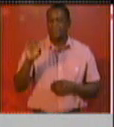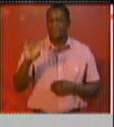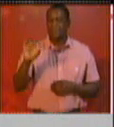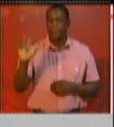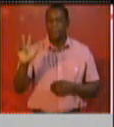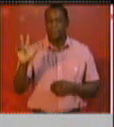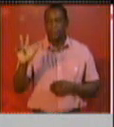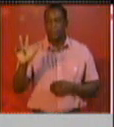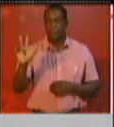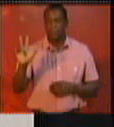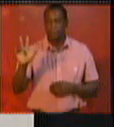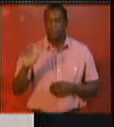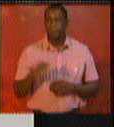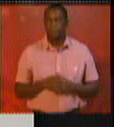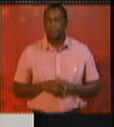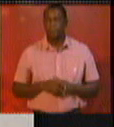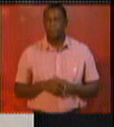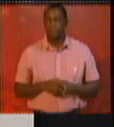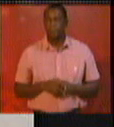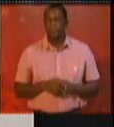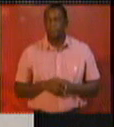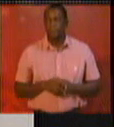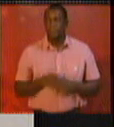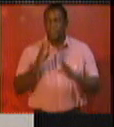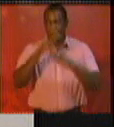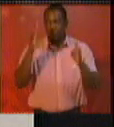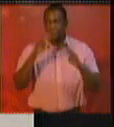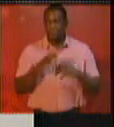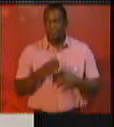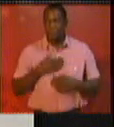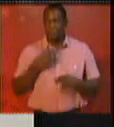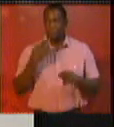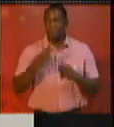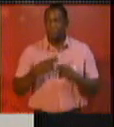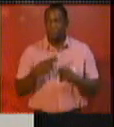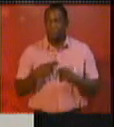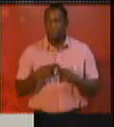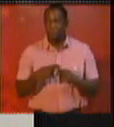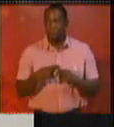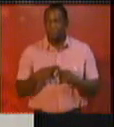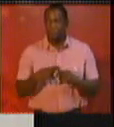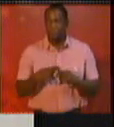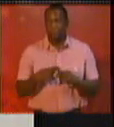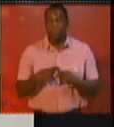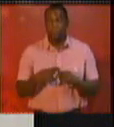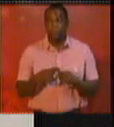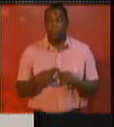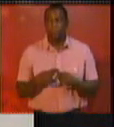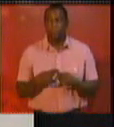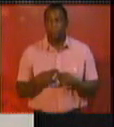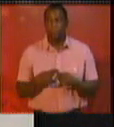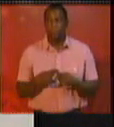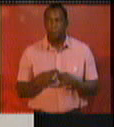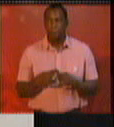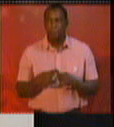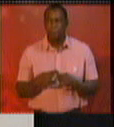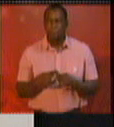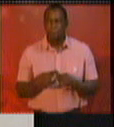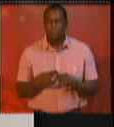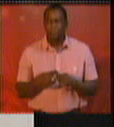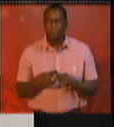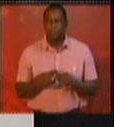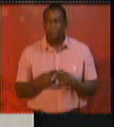Media Limited. Hi, good morning. My name is Sandy from CNC3. My question is for Ms.